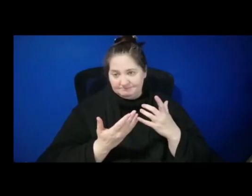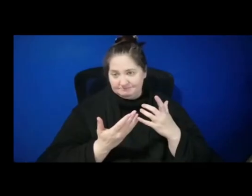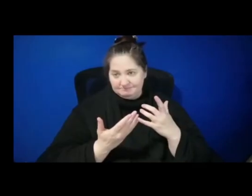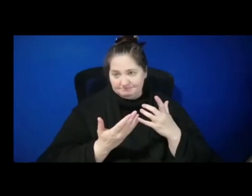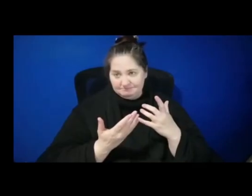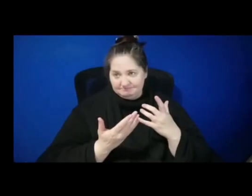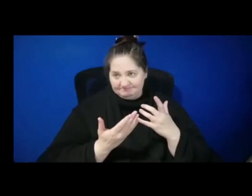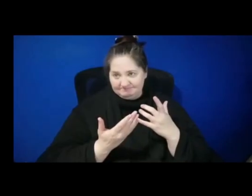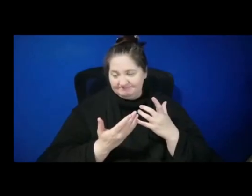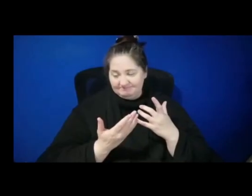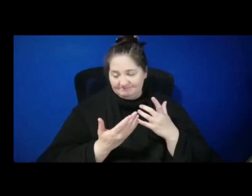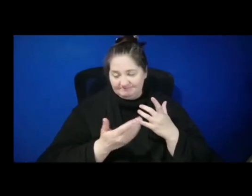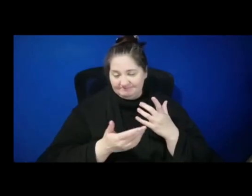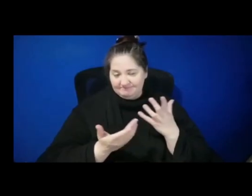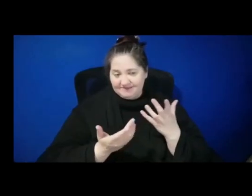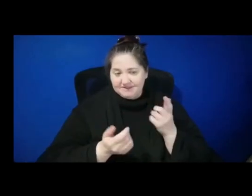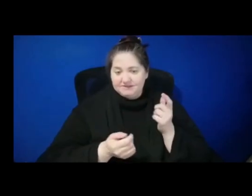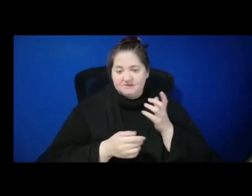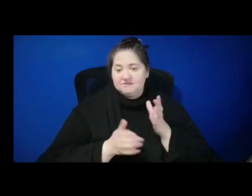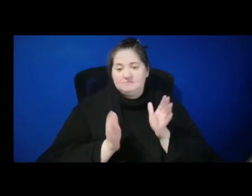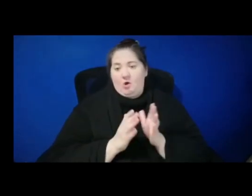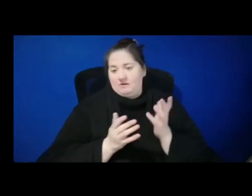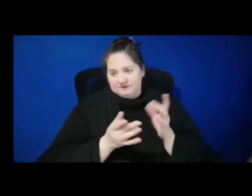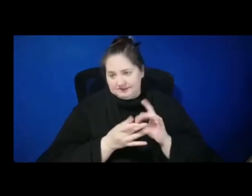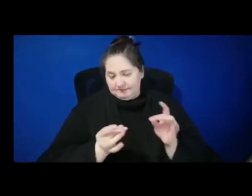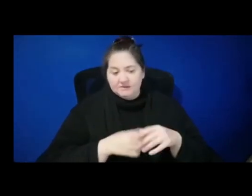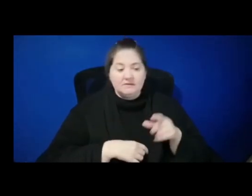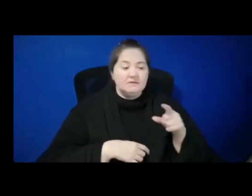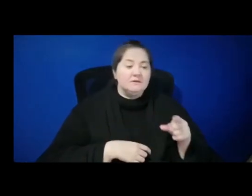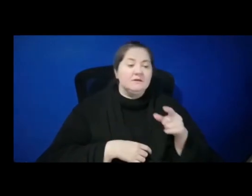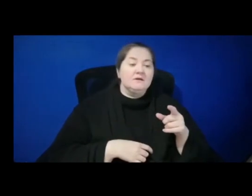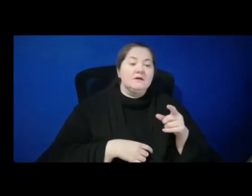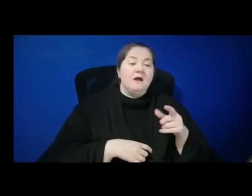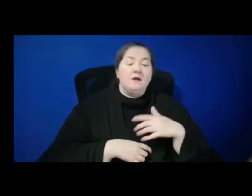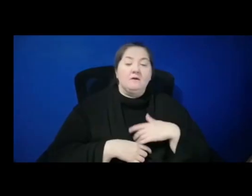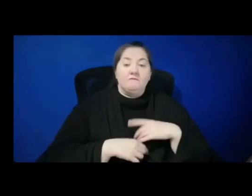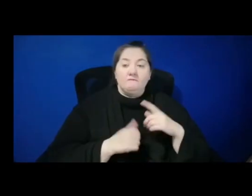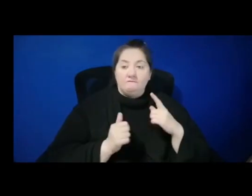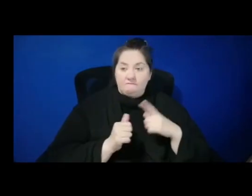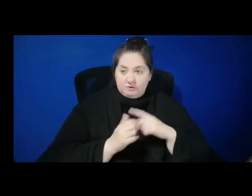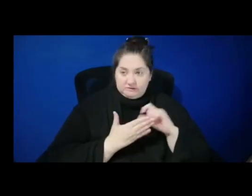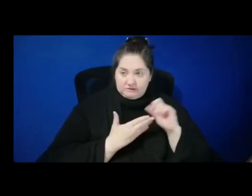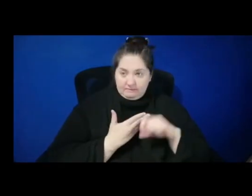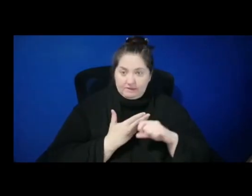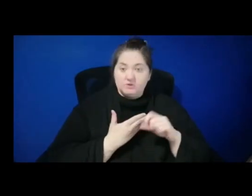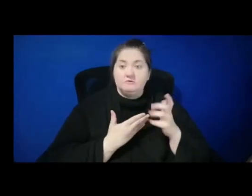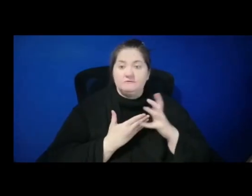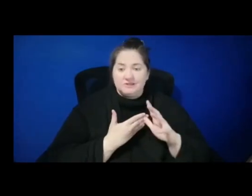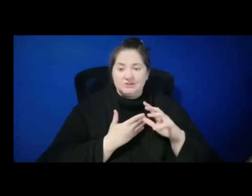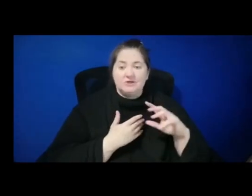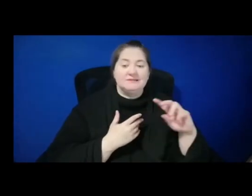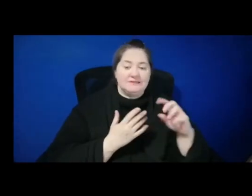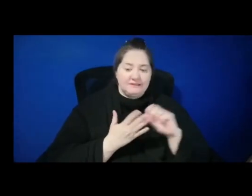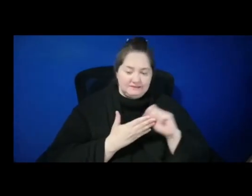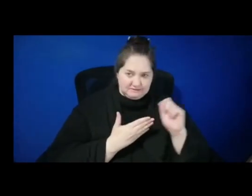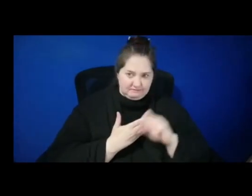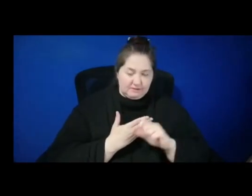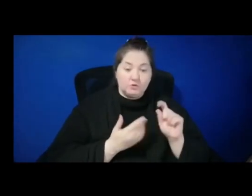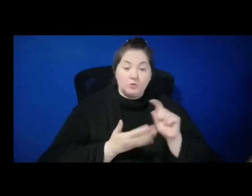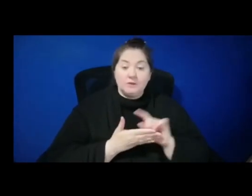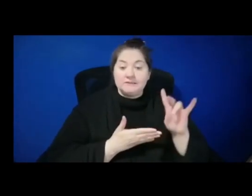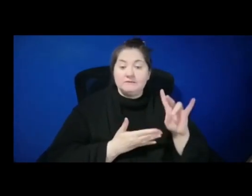first class, the first semester, and then I'm on the second one, and we're on week 7. So next week is our last